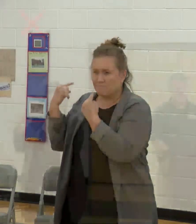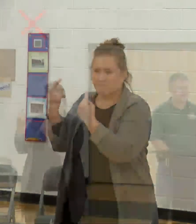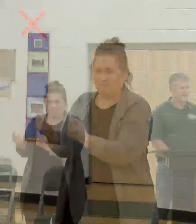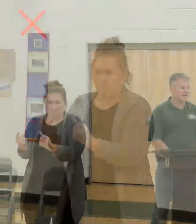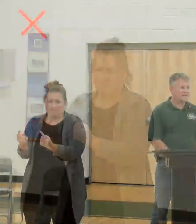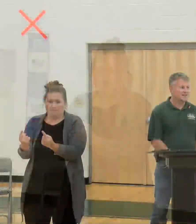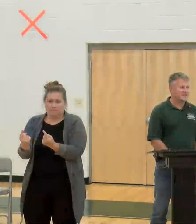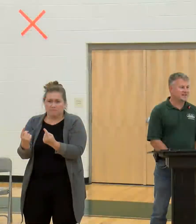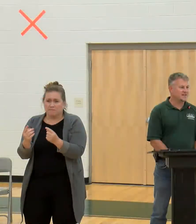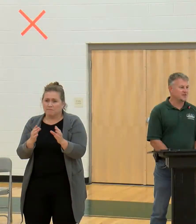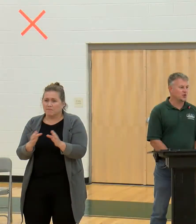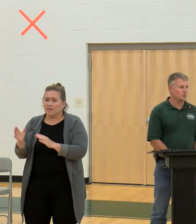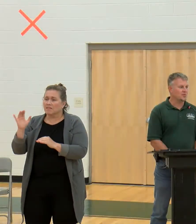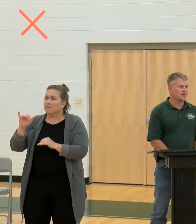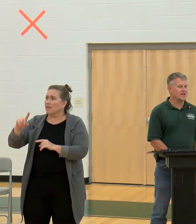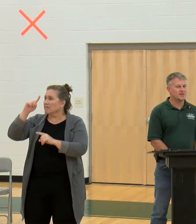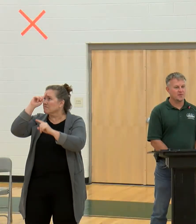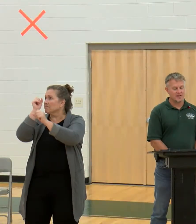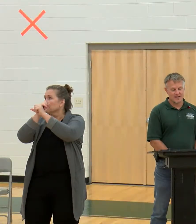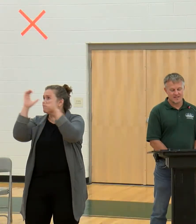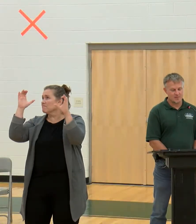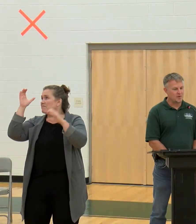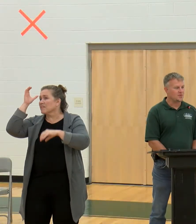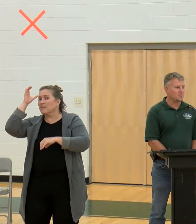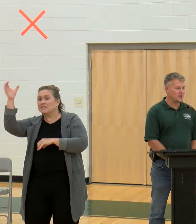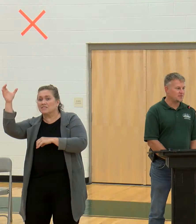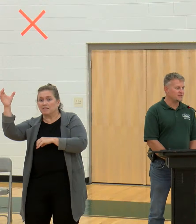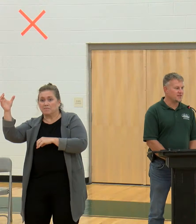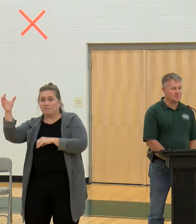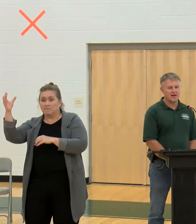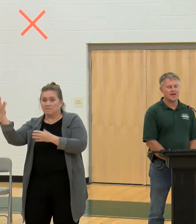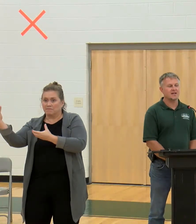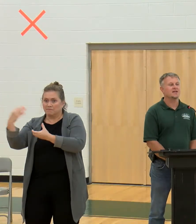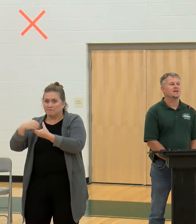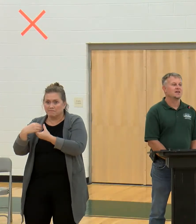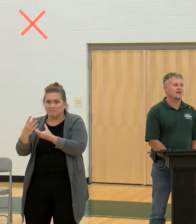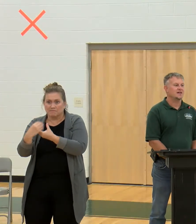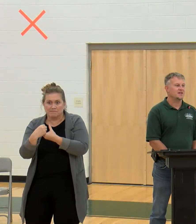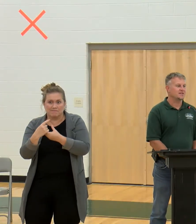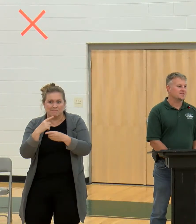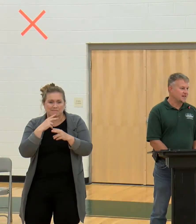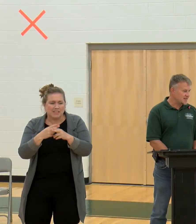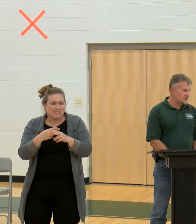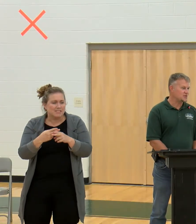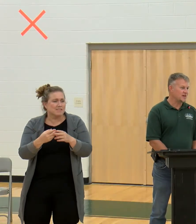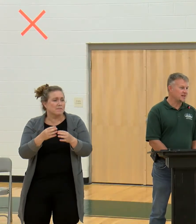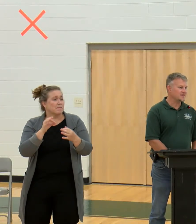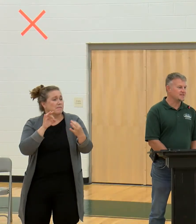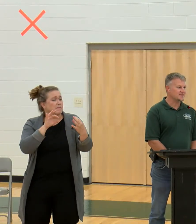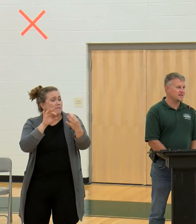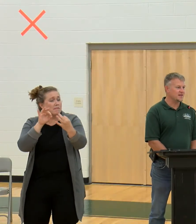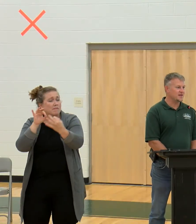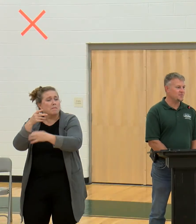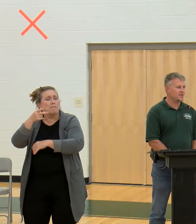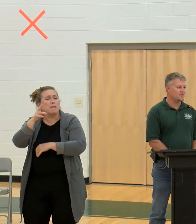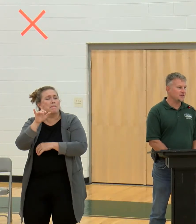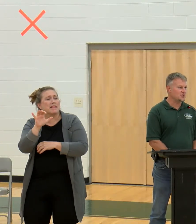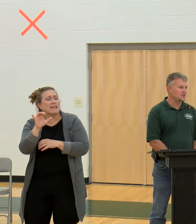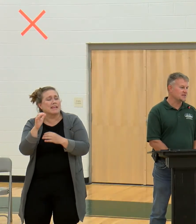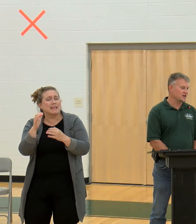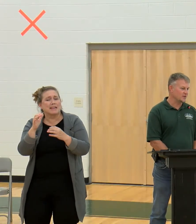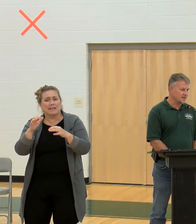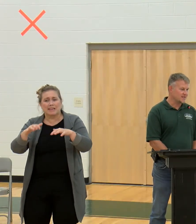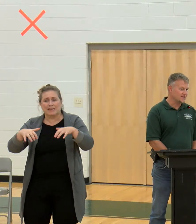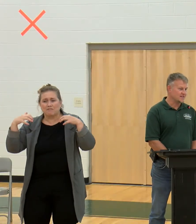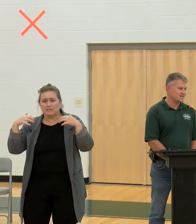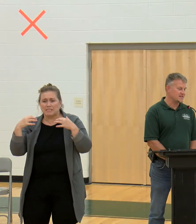concept plan and, incorporating, like I said, both the public feedback, the site constraints, the